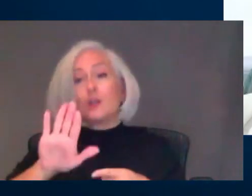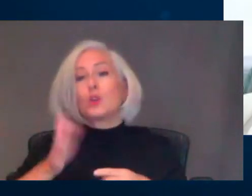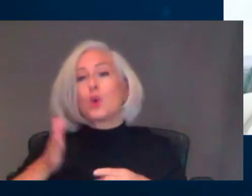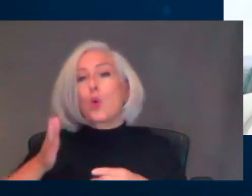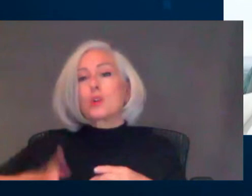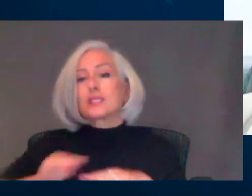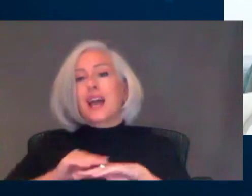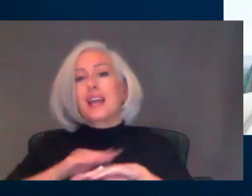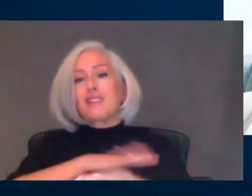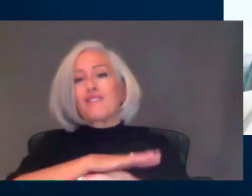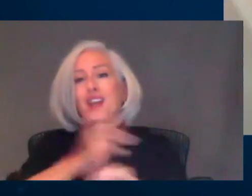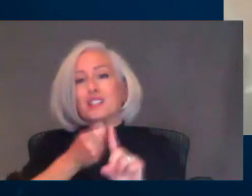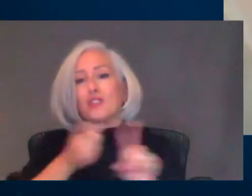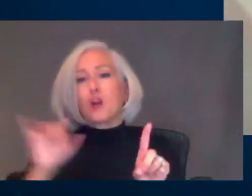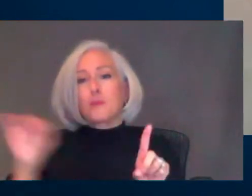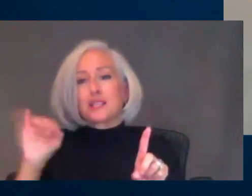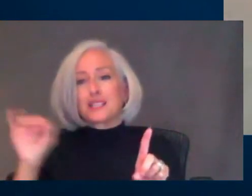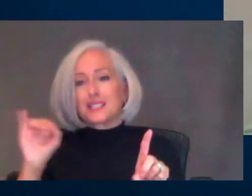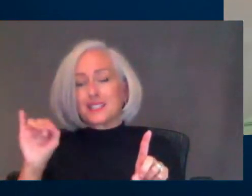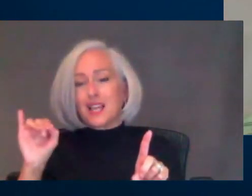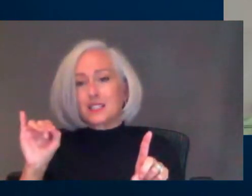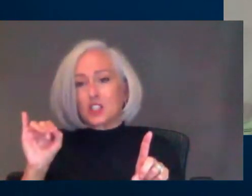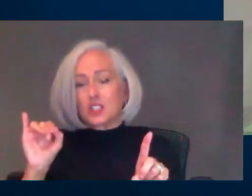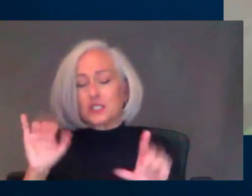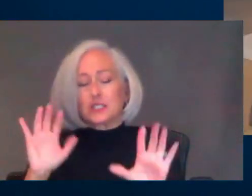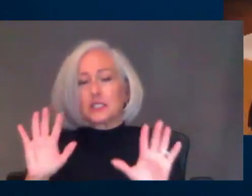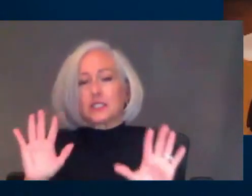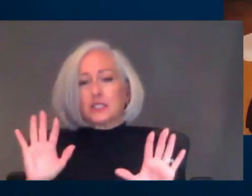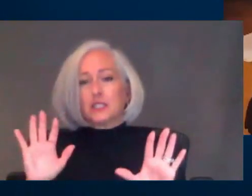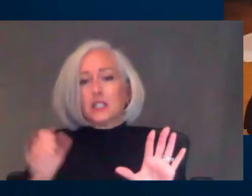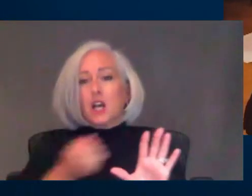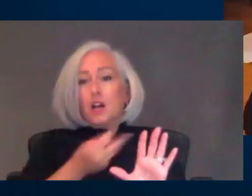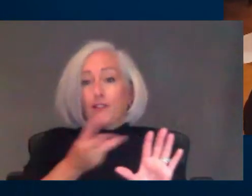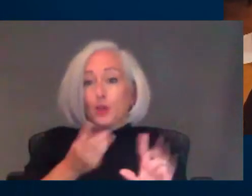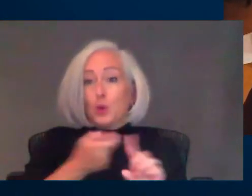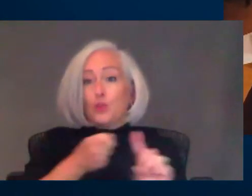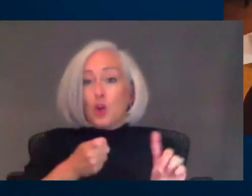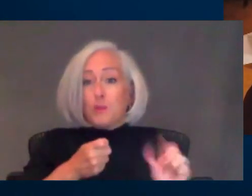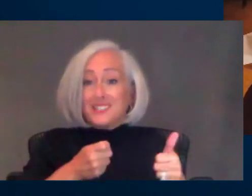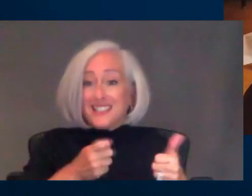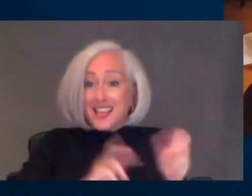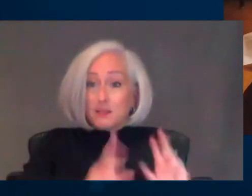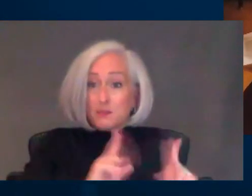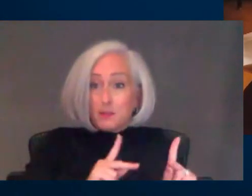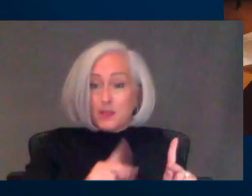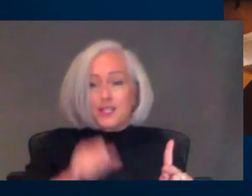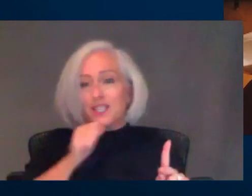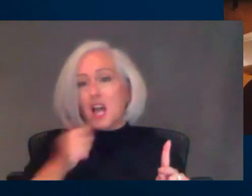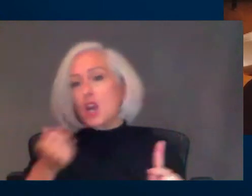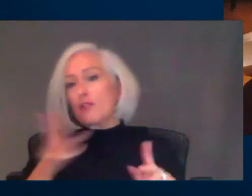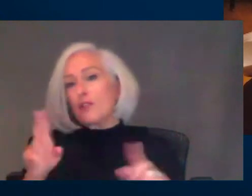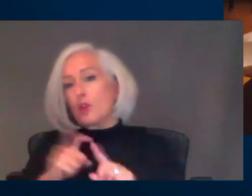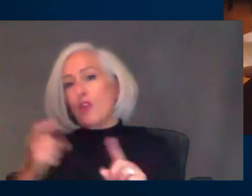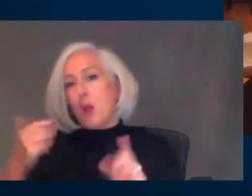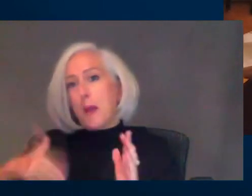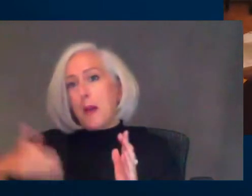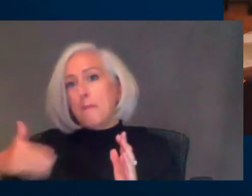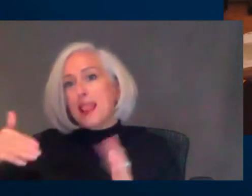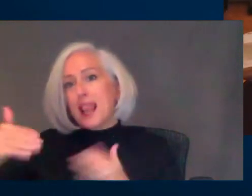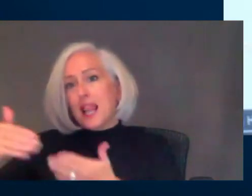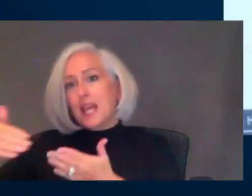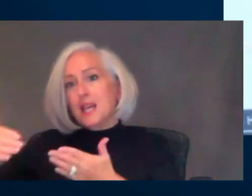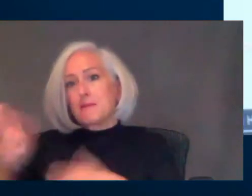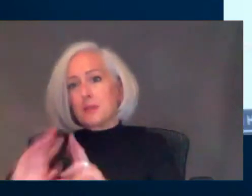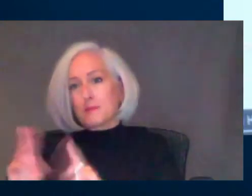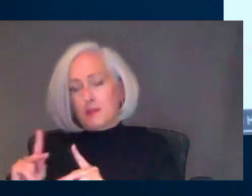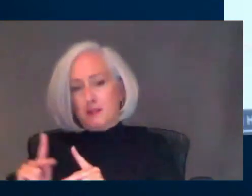The vaccine immunity is much better than the infection immunity. And especially people who have relatively few symptoms, they